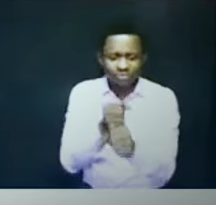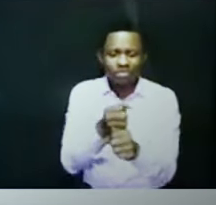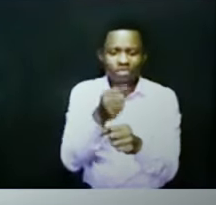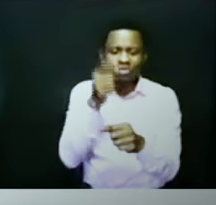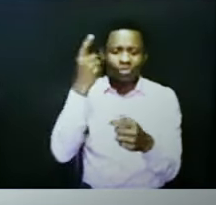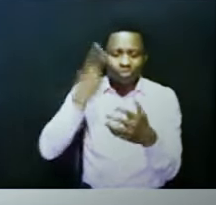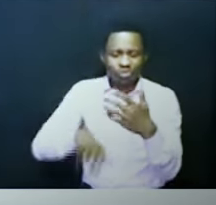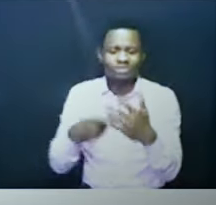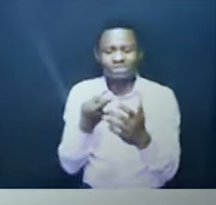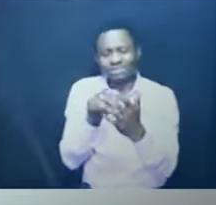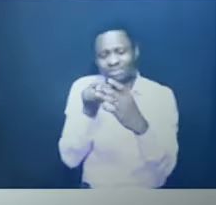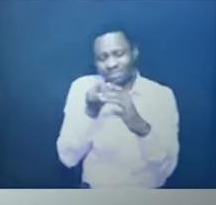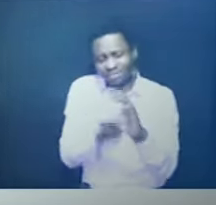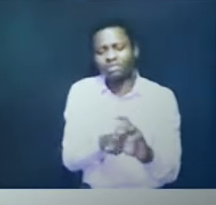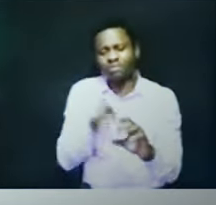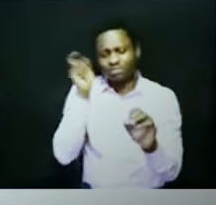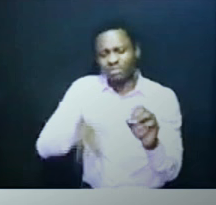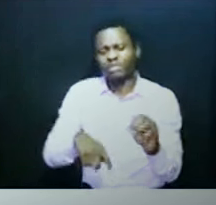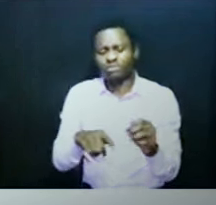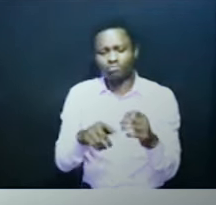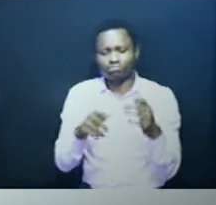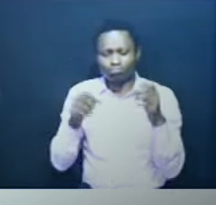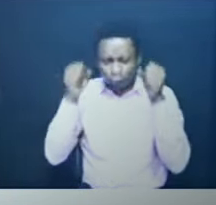undertaken. So, we